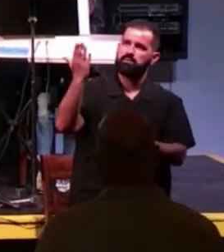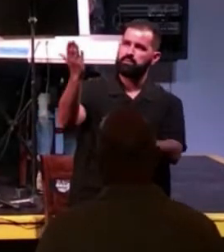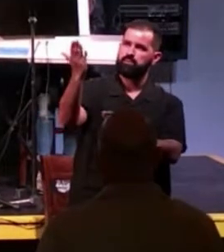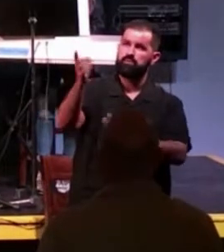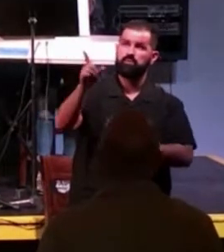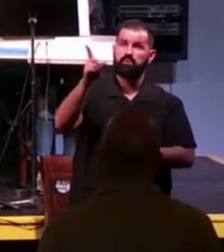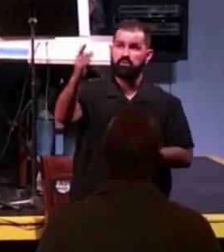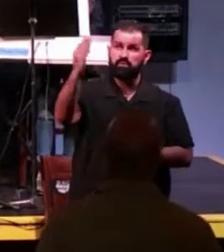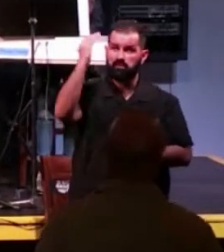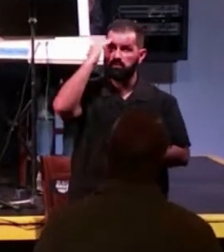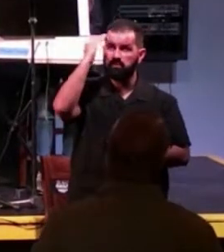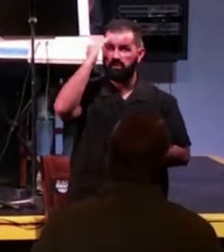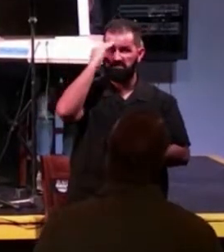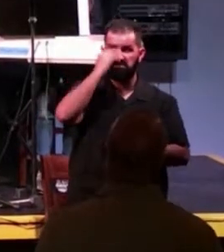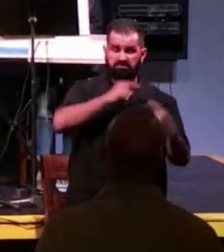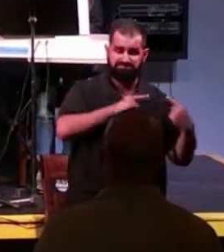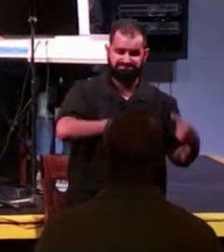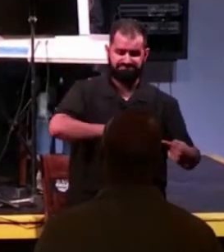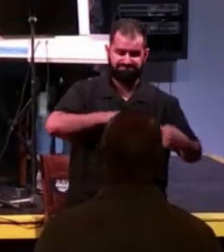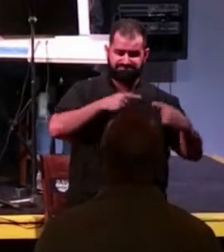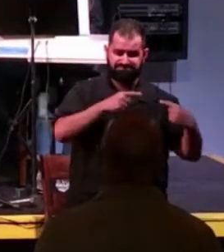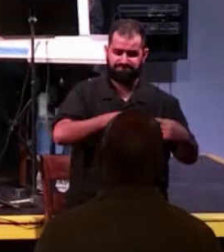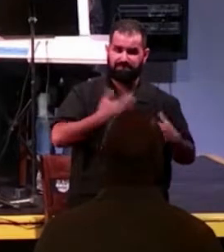You know the bad days I have.